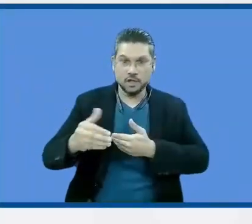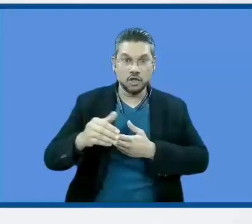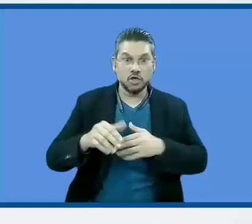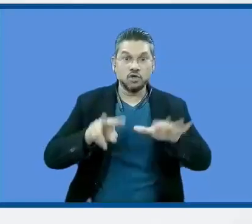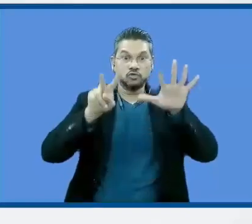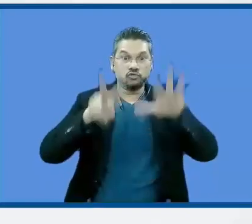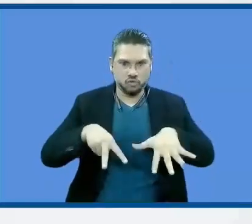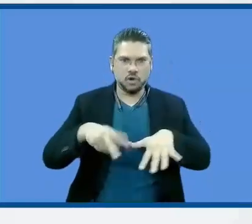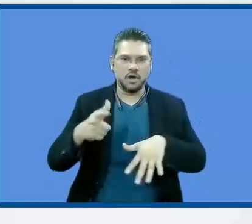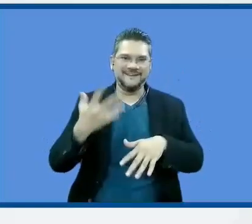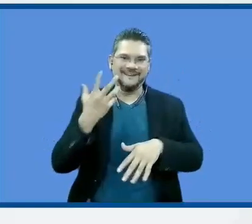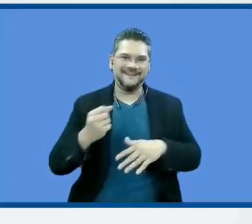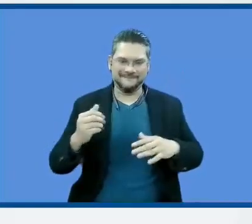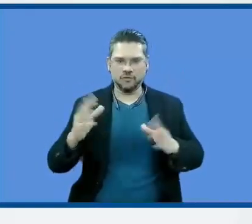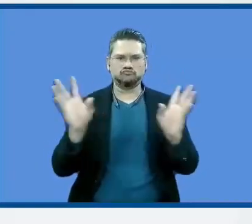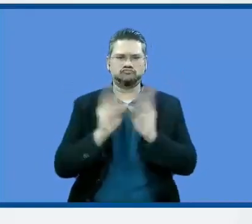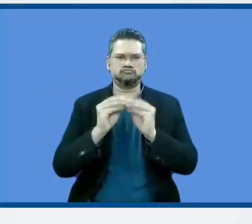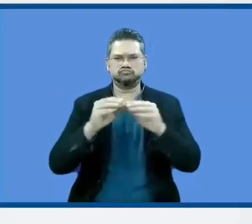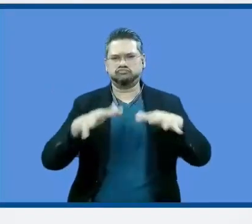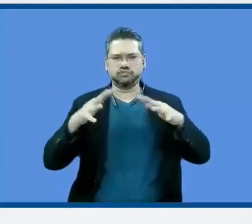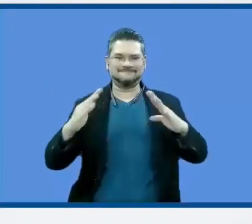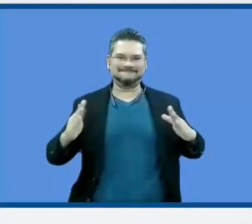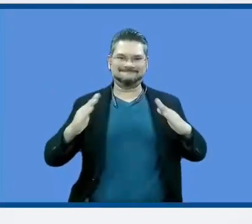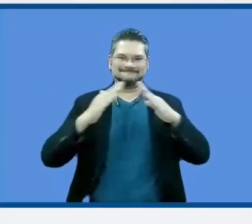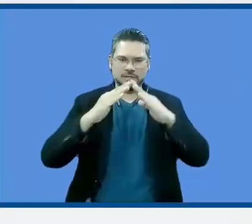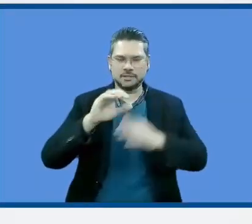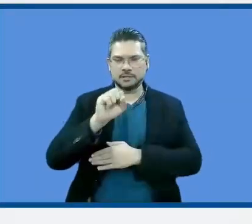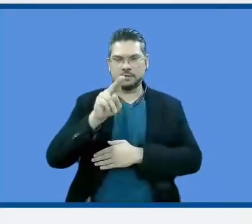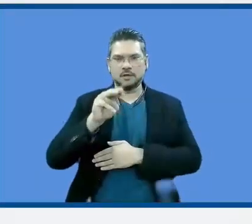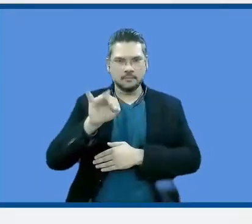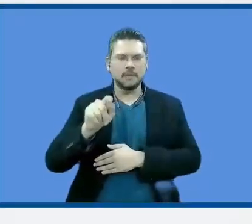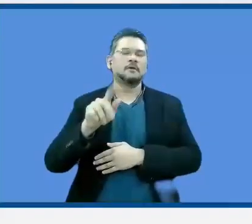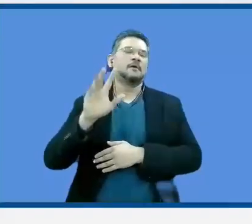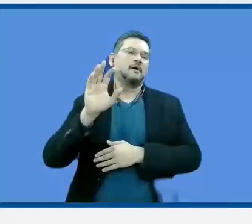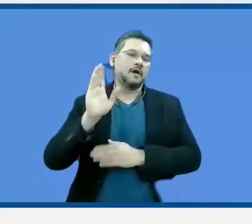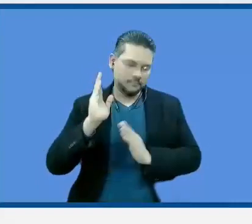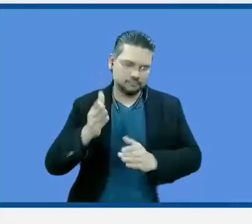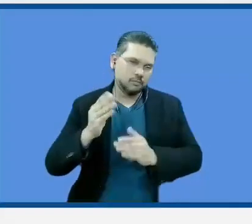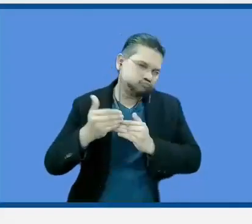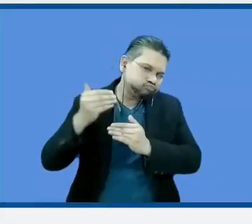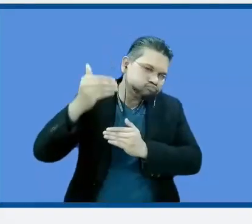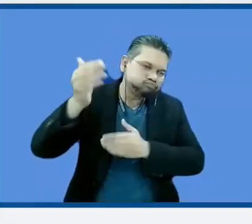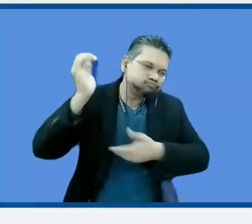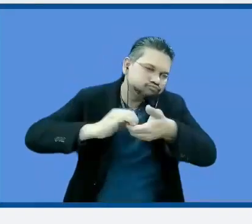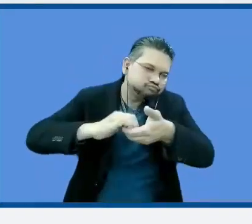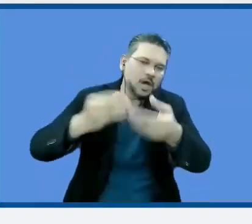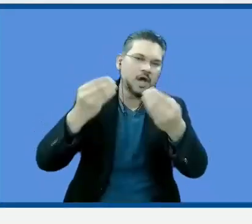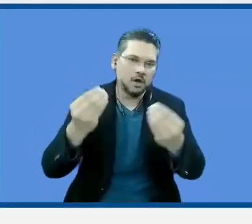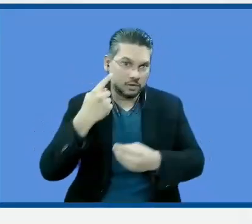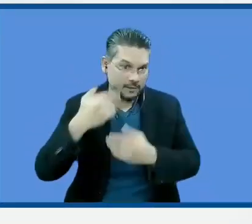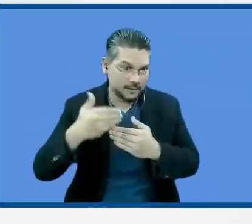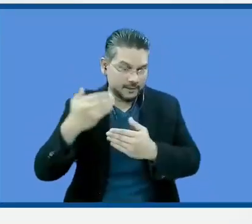agenda for cooperation and partnership over the coming year. It's both up to both the EU and Latin America to make sure